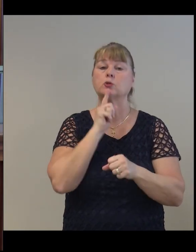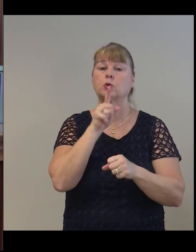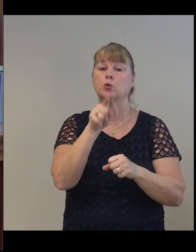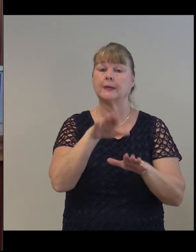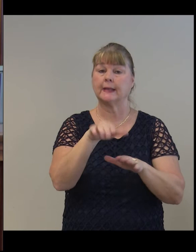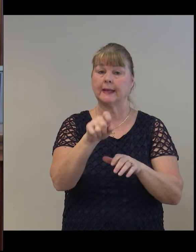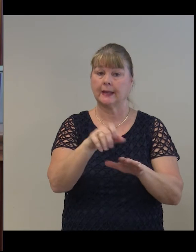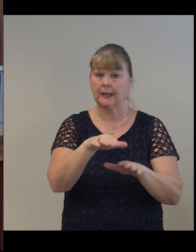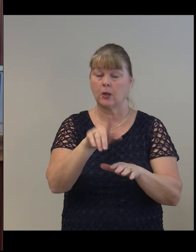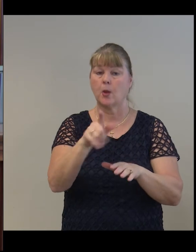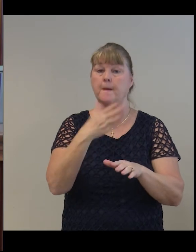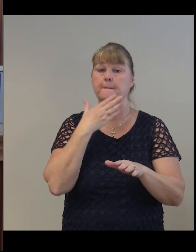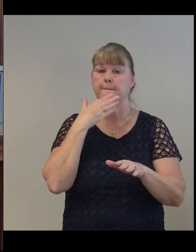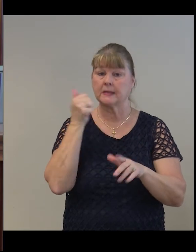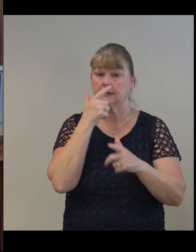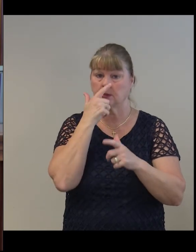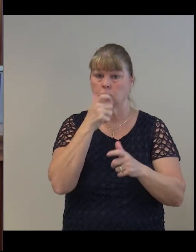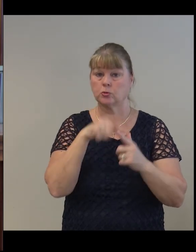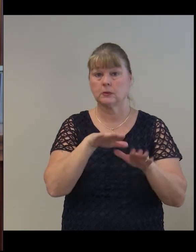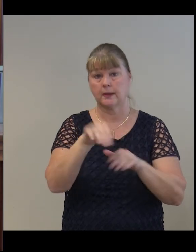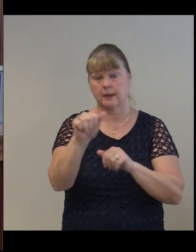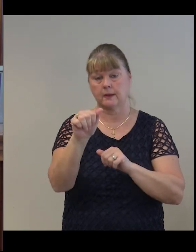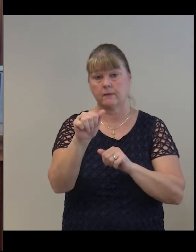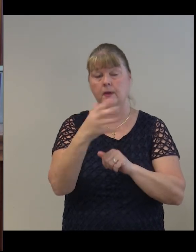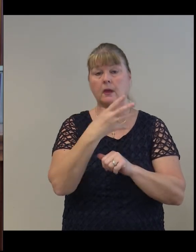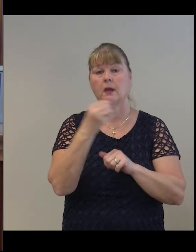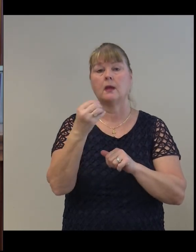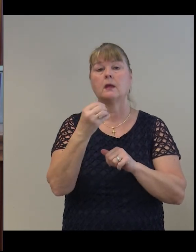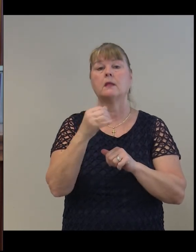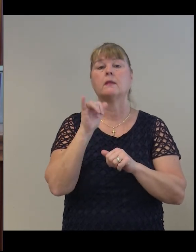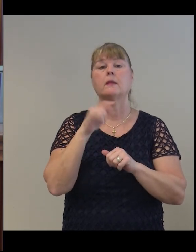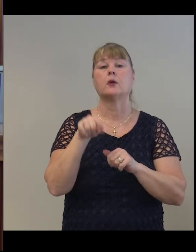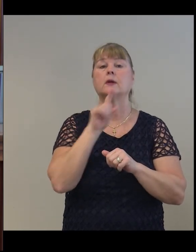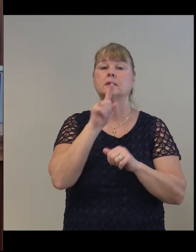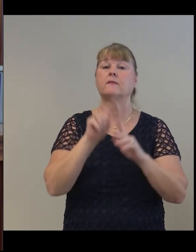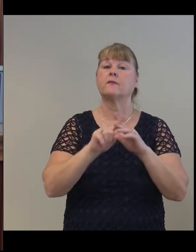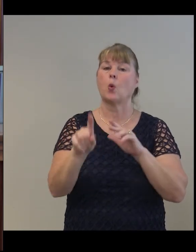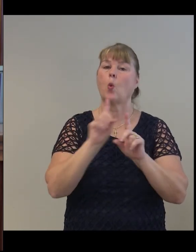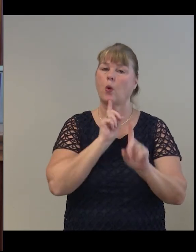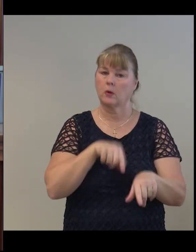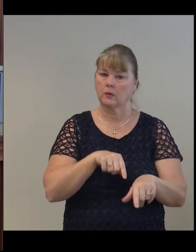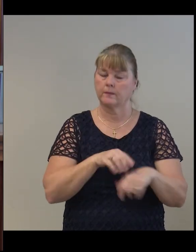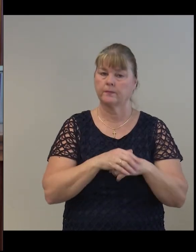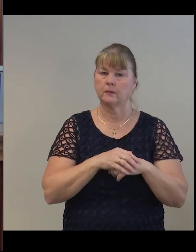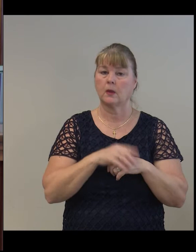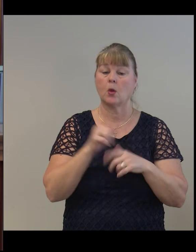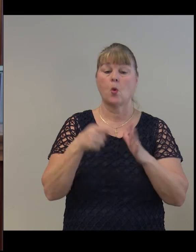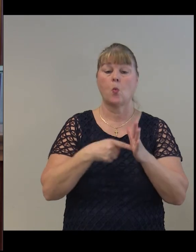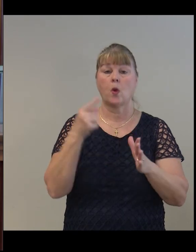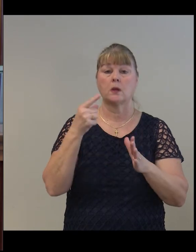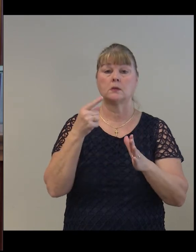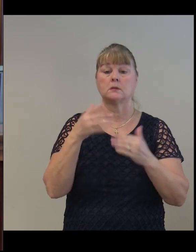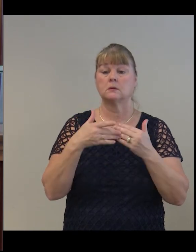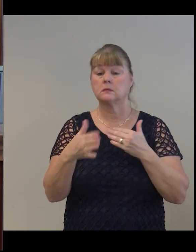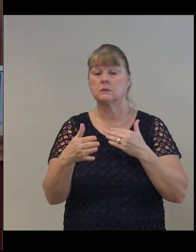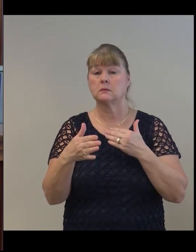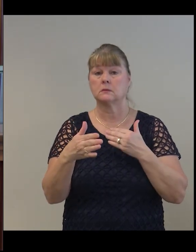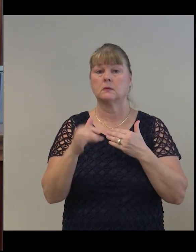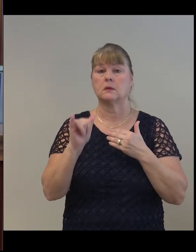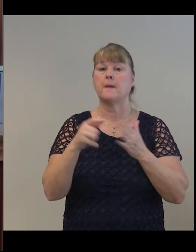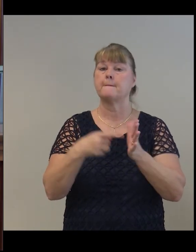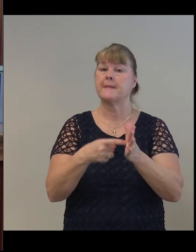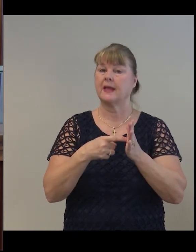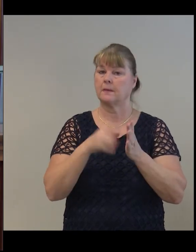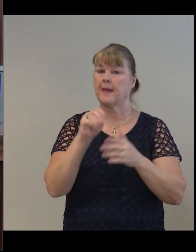you need to leave. It is in your best interest to leave, and there is an evacuation order. And then one step further from